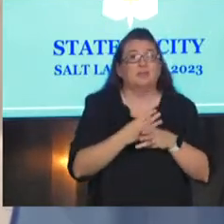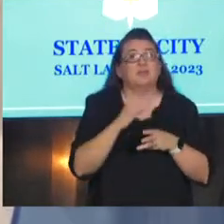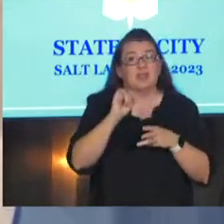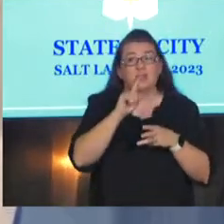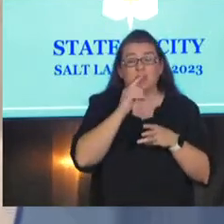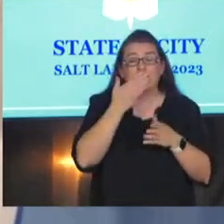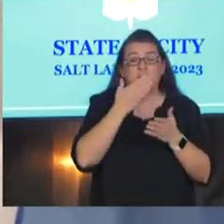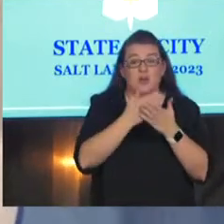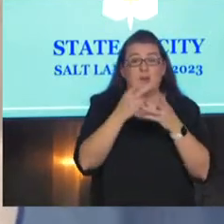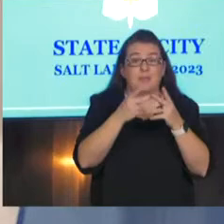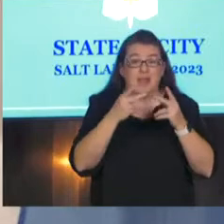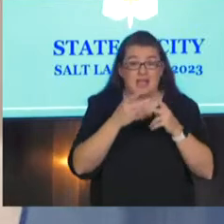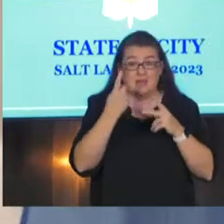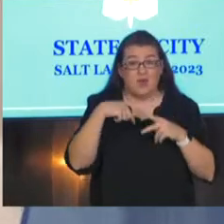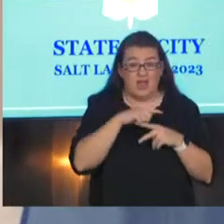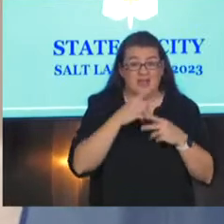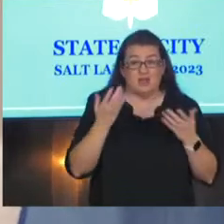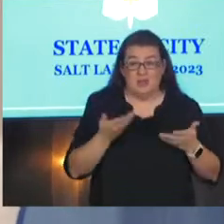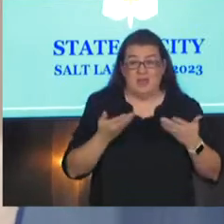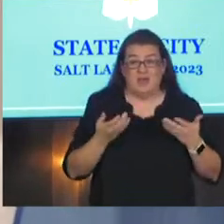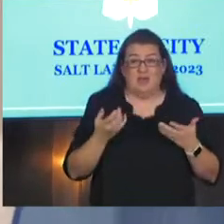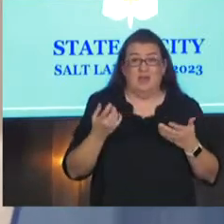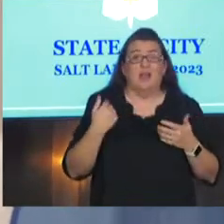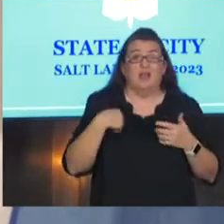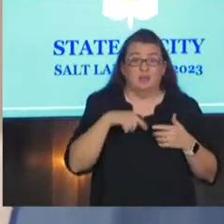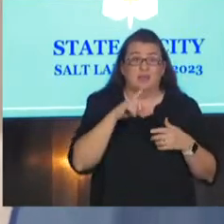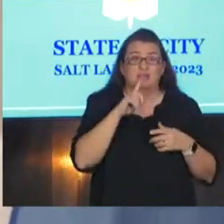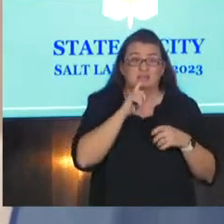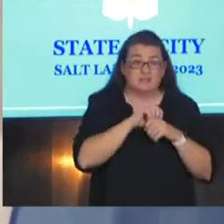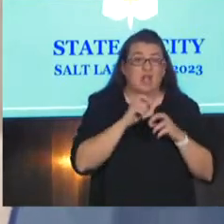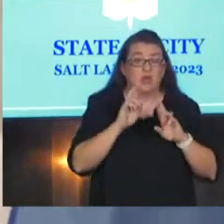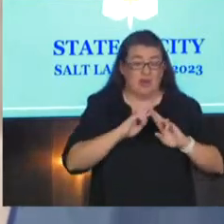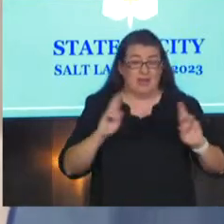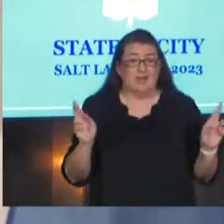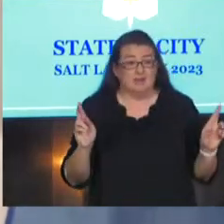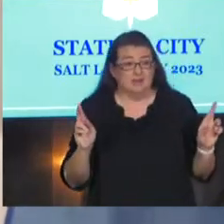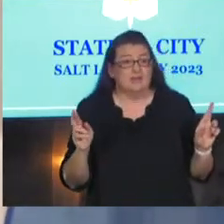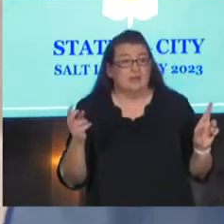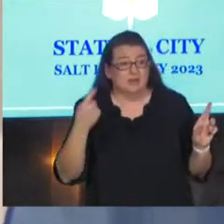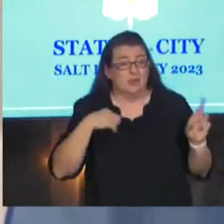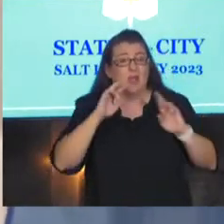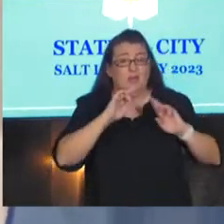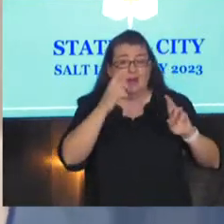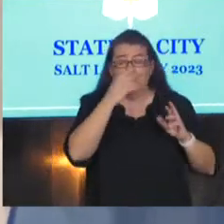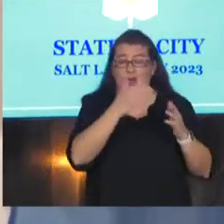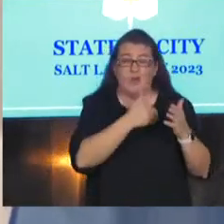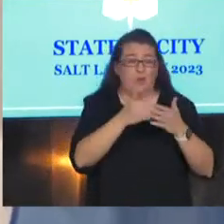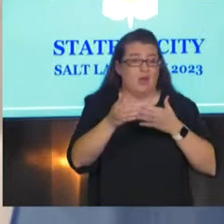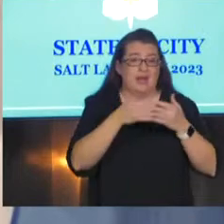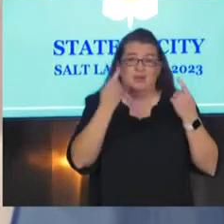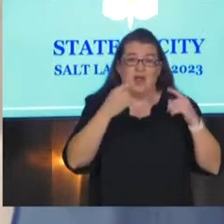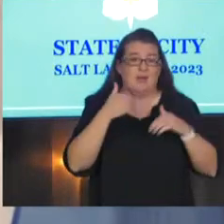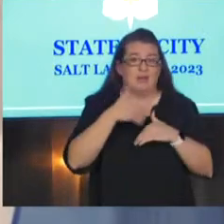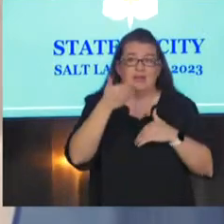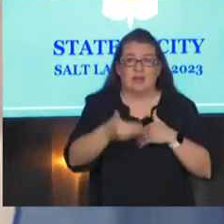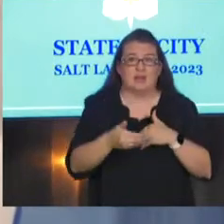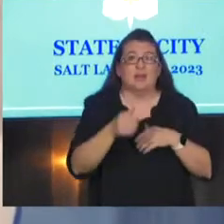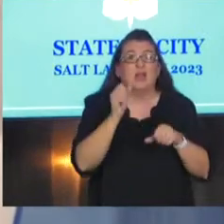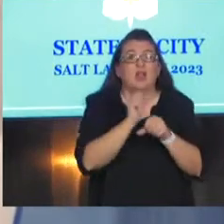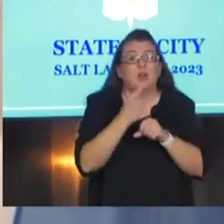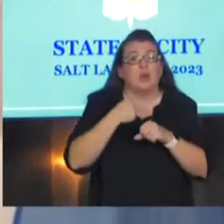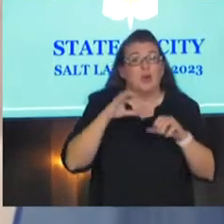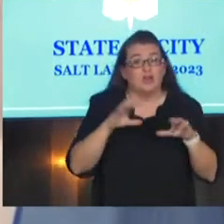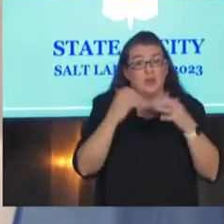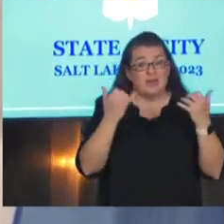for us to be. And actually, we are ready. We're ready for whatever comes next. The work we're doing